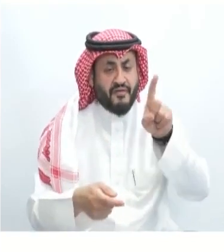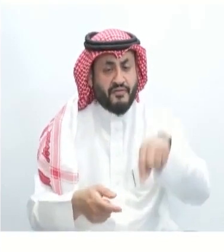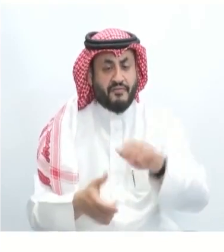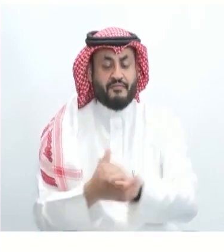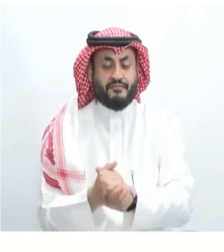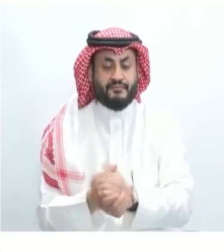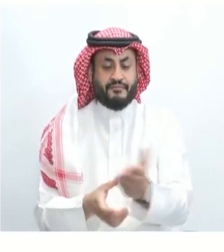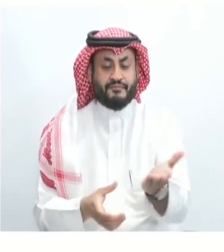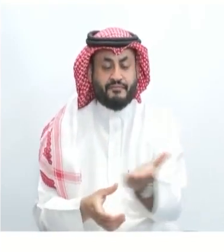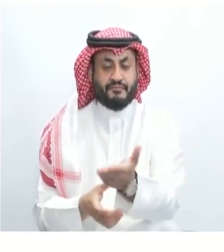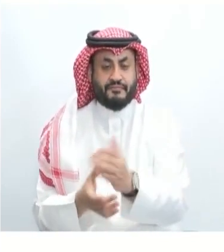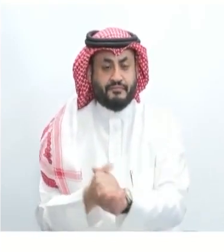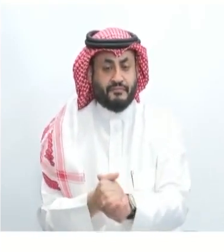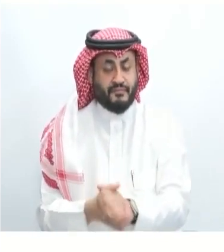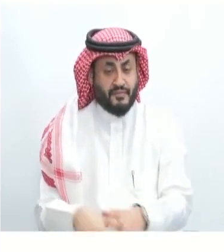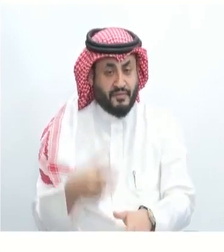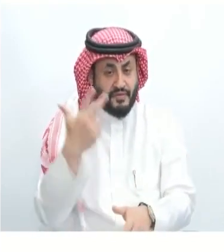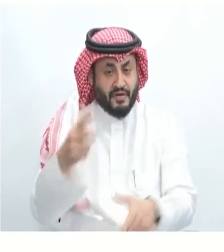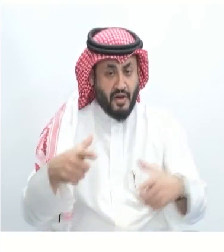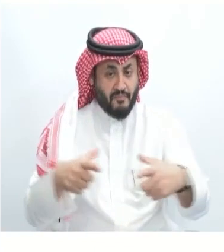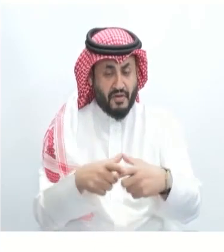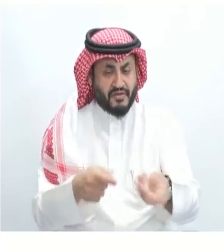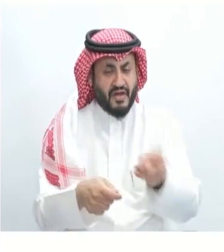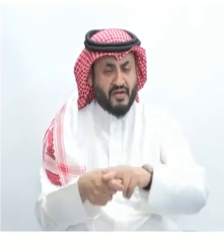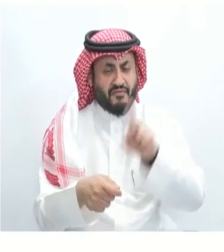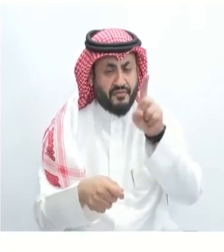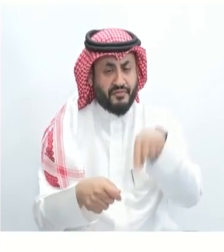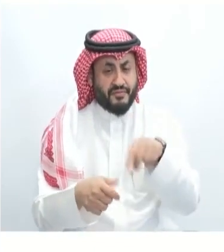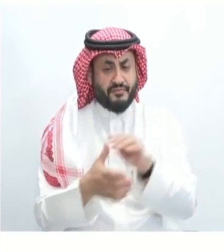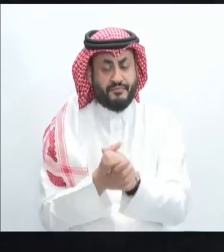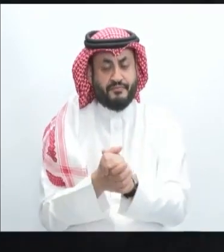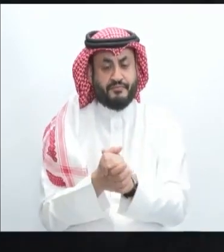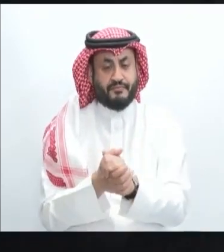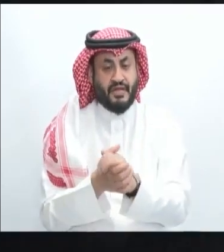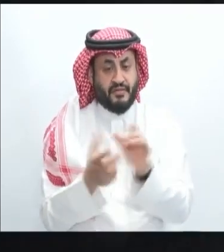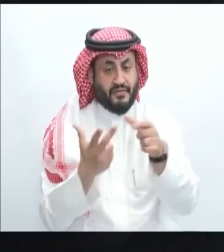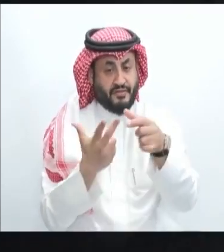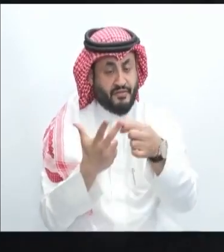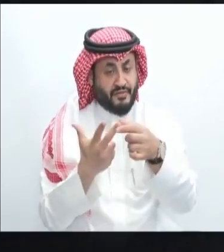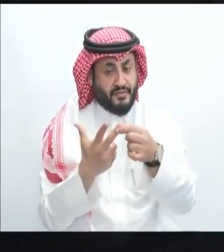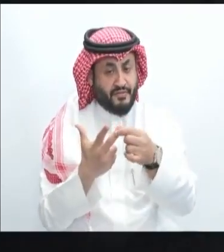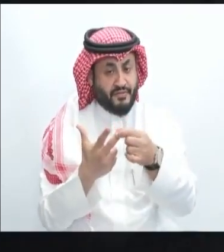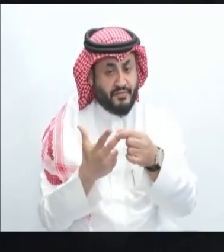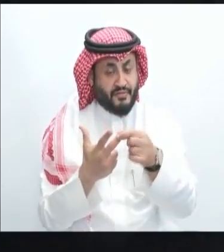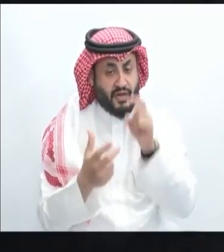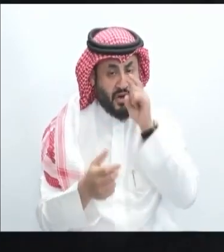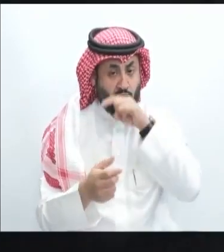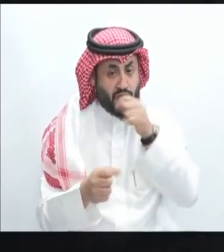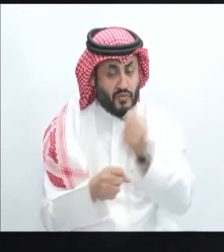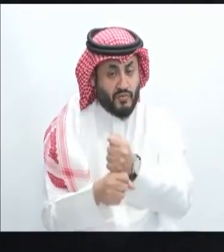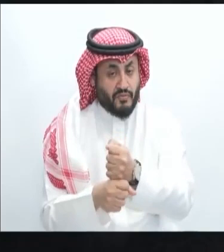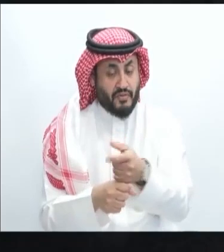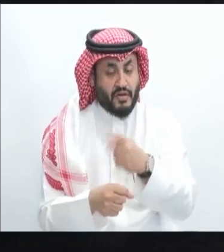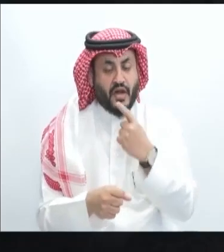eat three meals a day. Now, the third thing of the good things that we should do is to